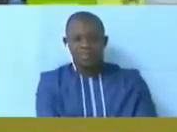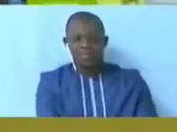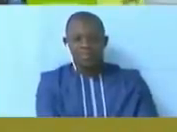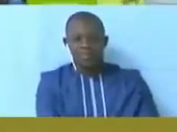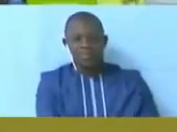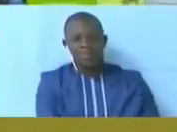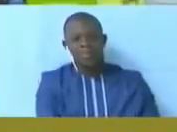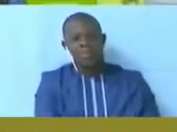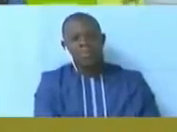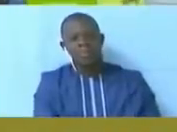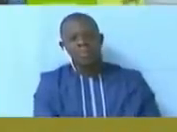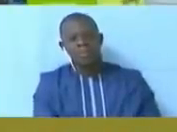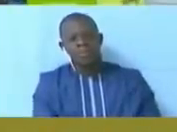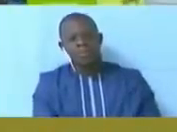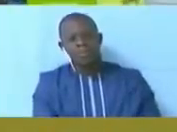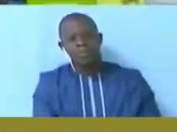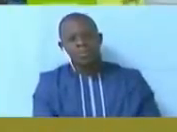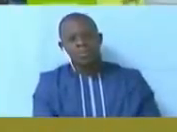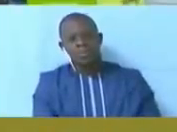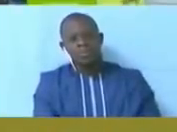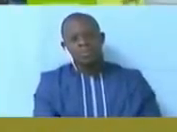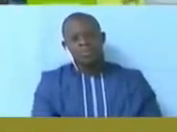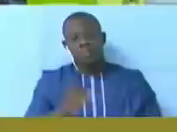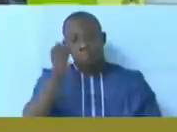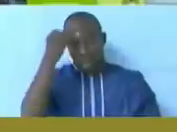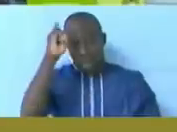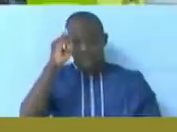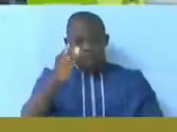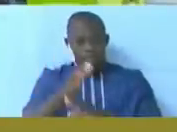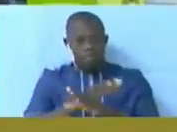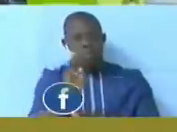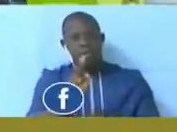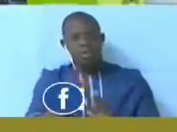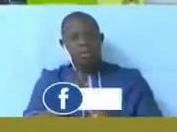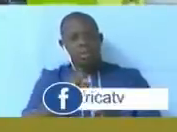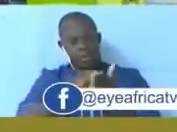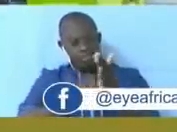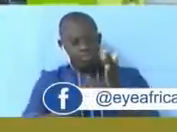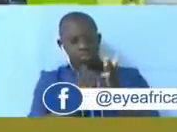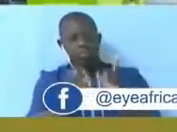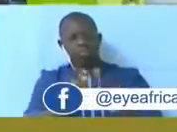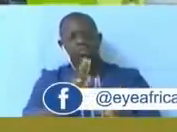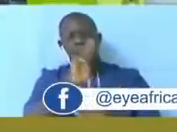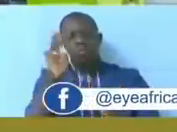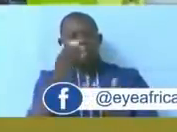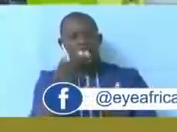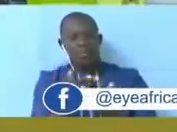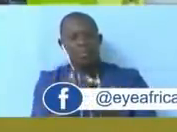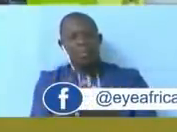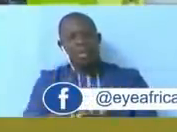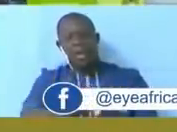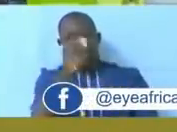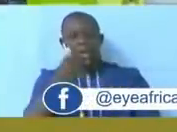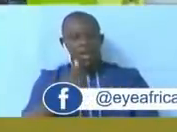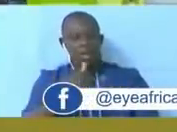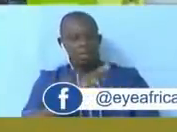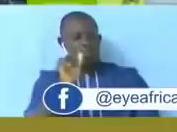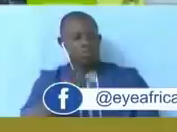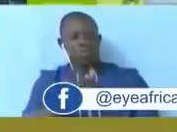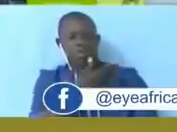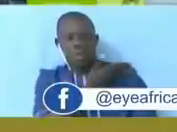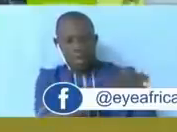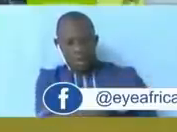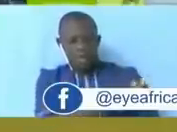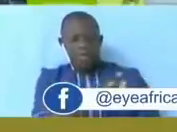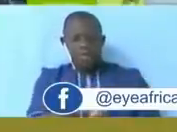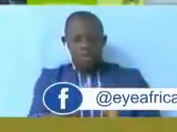was because the investigations are not concluded, and I cannot grant bail, it's a subordinate court, I